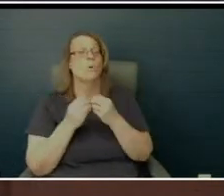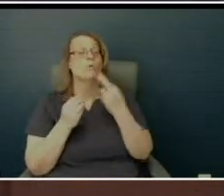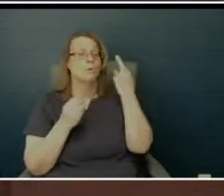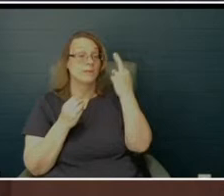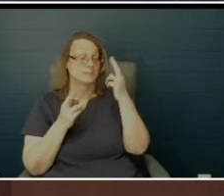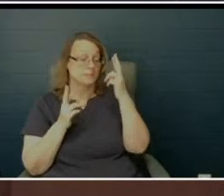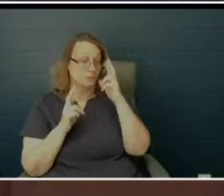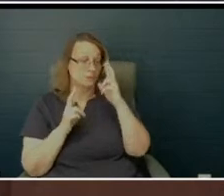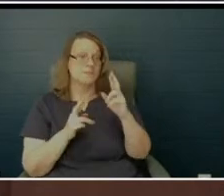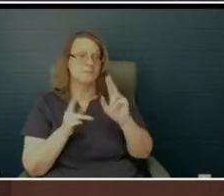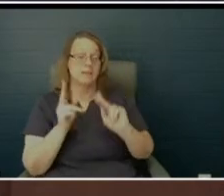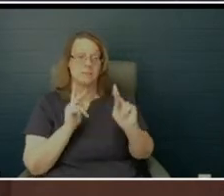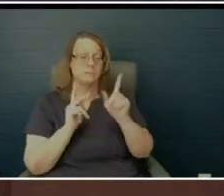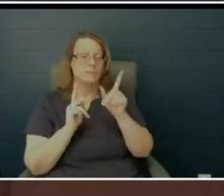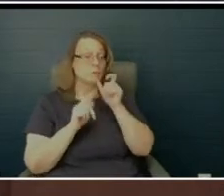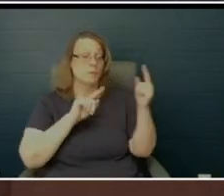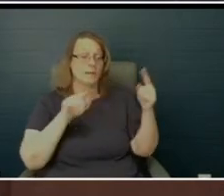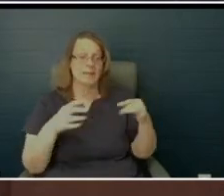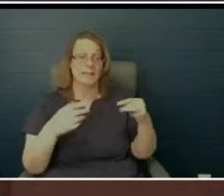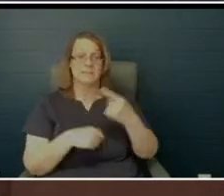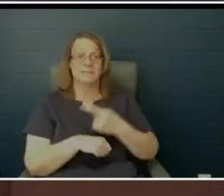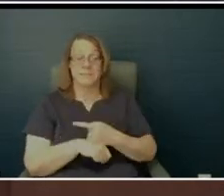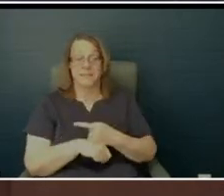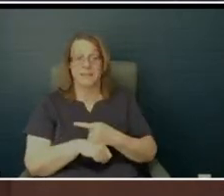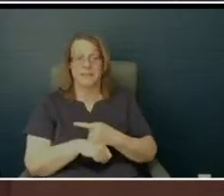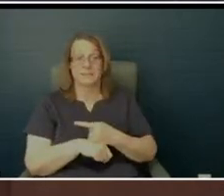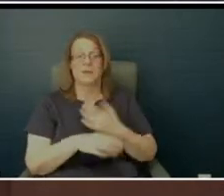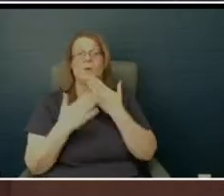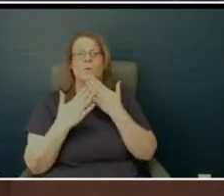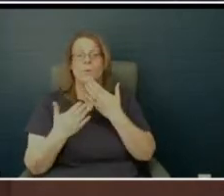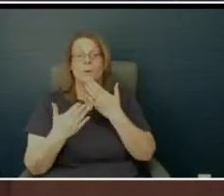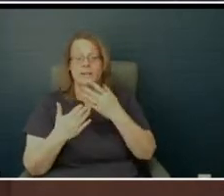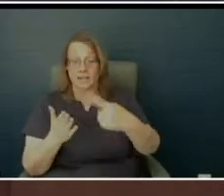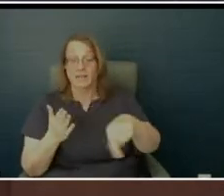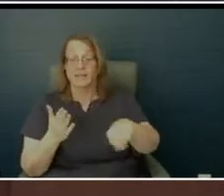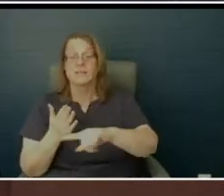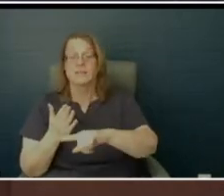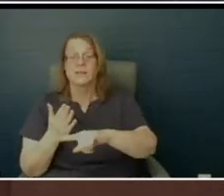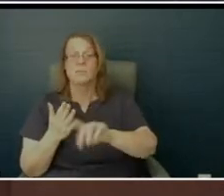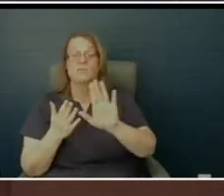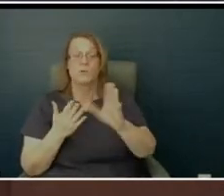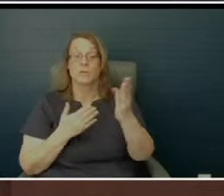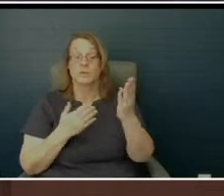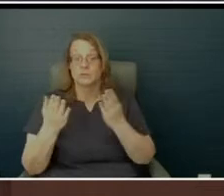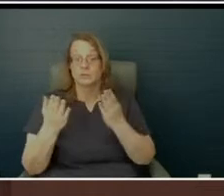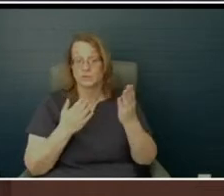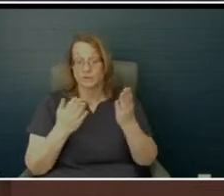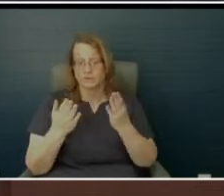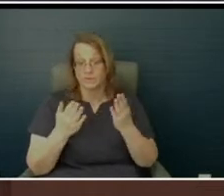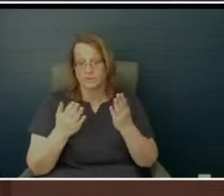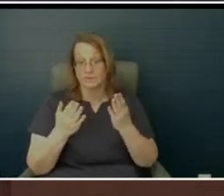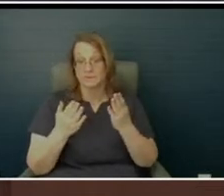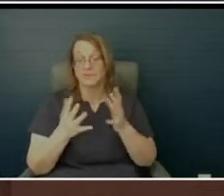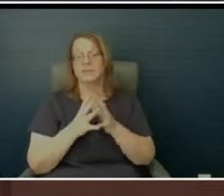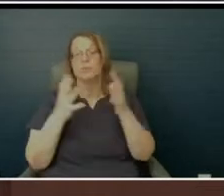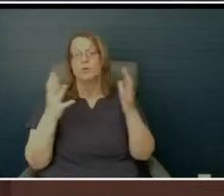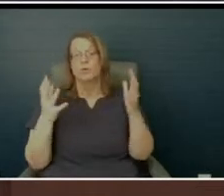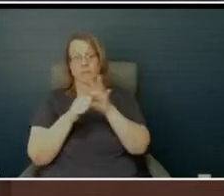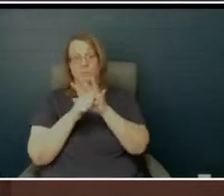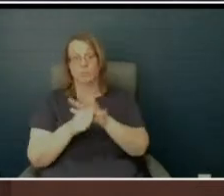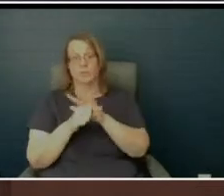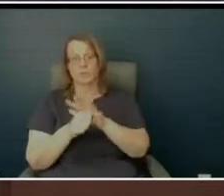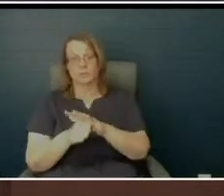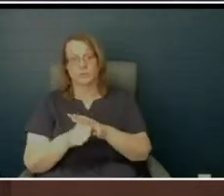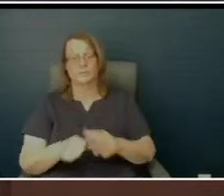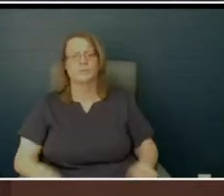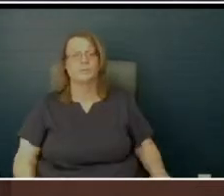testify today. We thank them for their unflinching service in the face of incredible pressure.